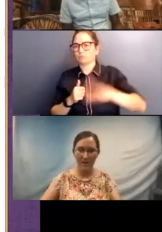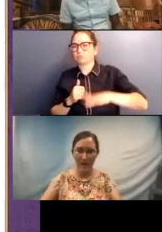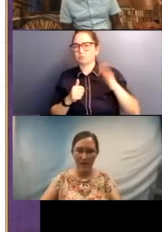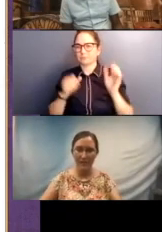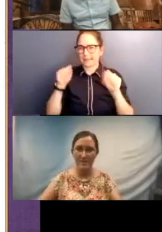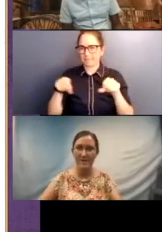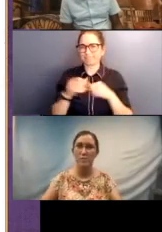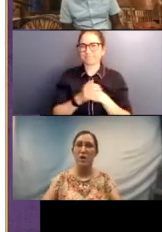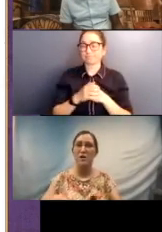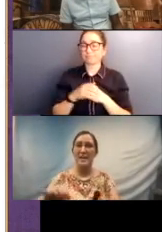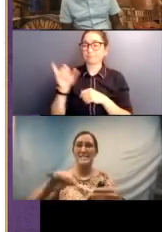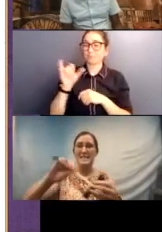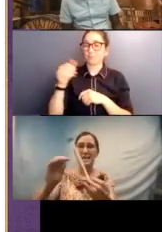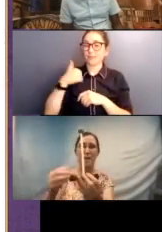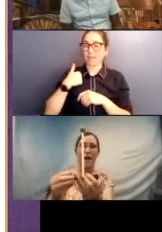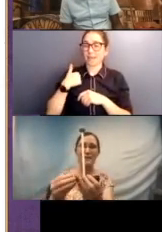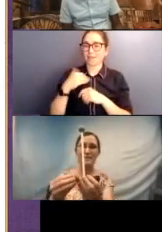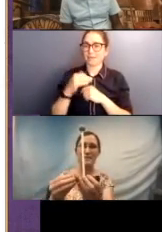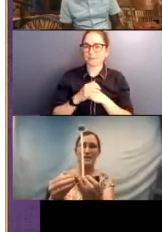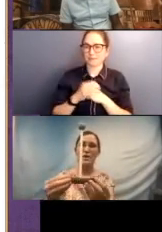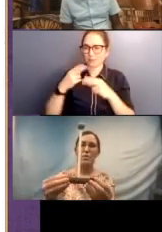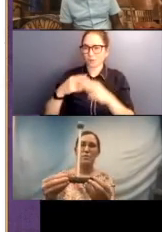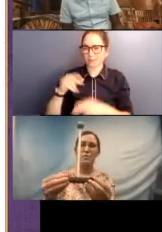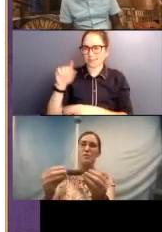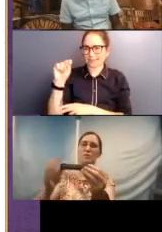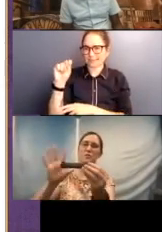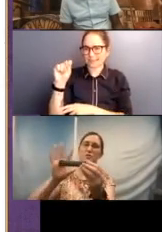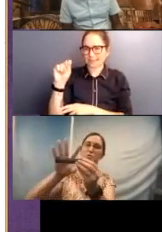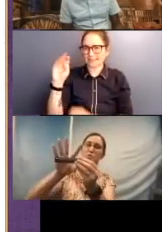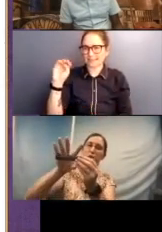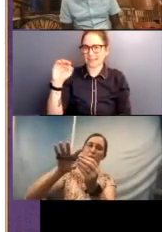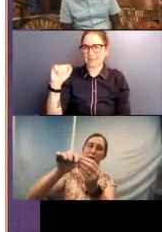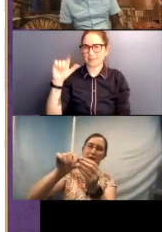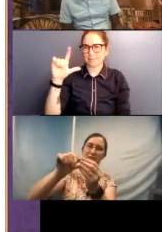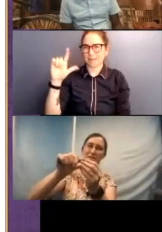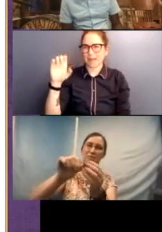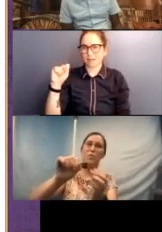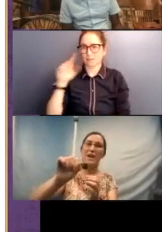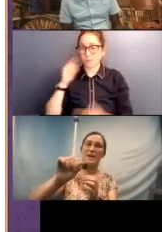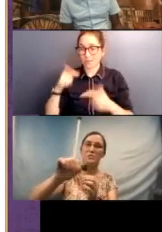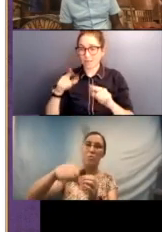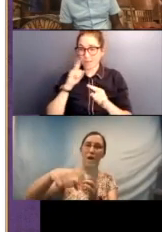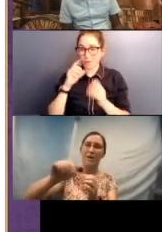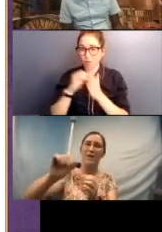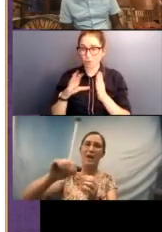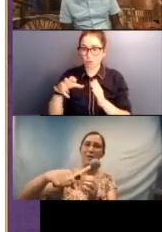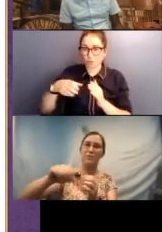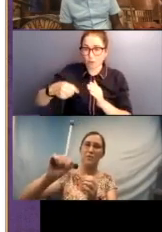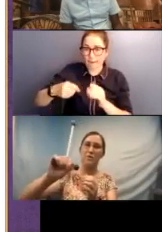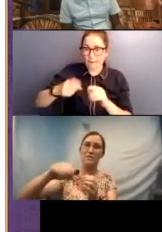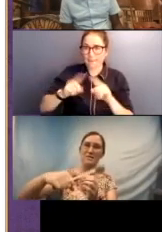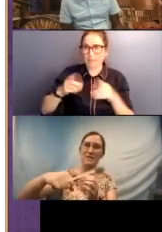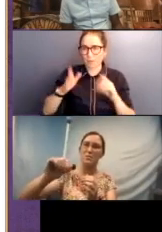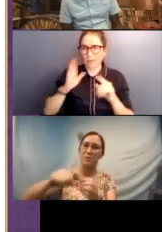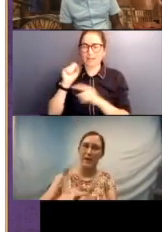I also have here tonight what's called a T mallet, which allows a student to grip in a different way as well, allowing for